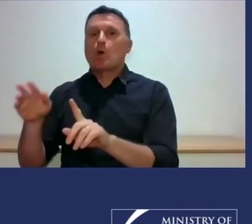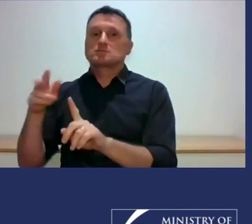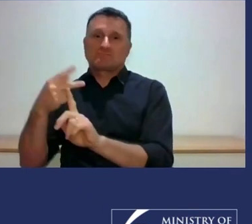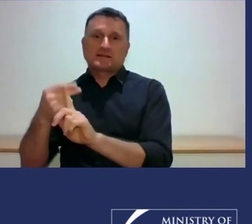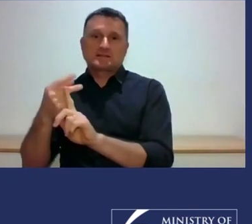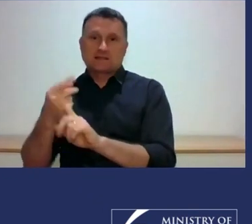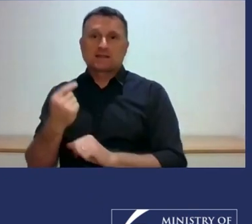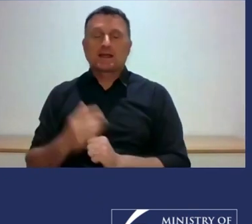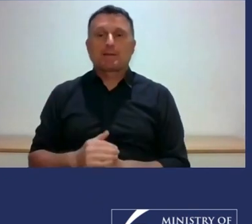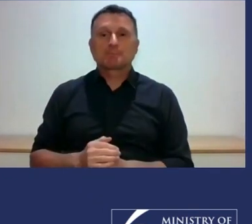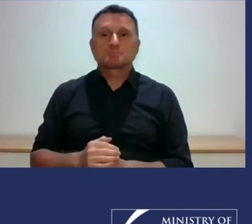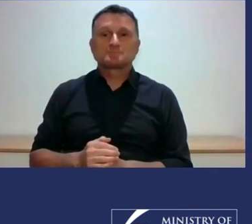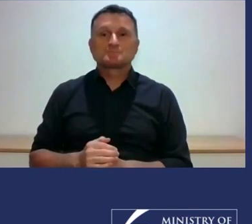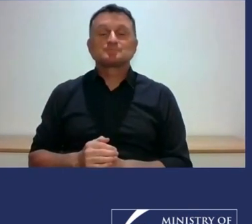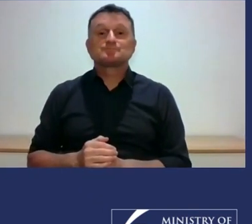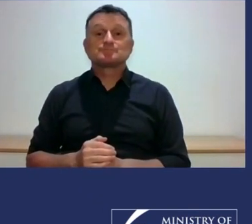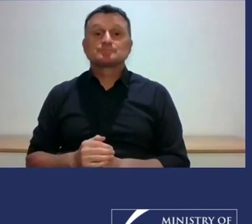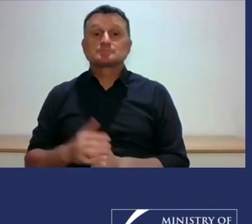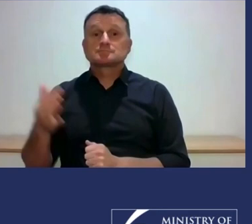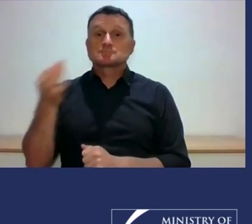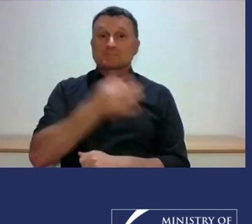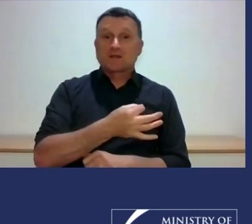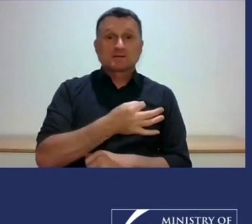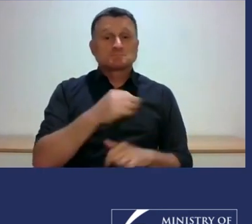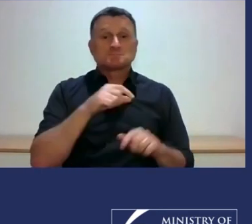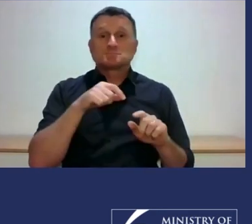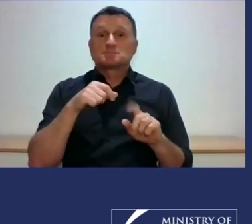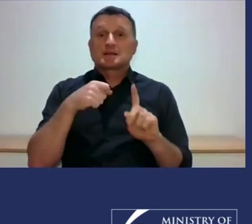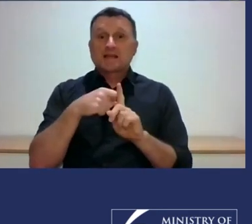Amazing. Kara, what's your message for everyone?